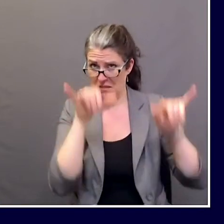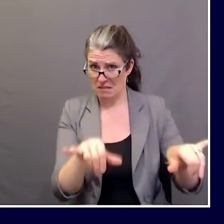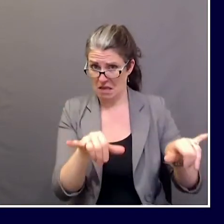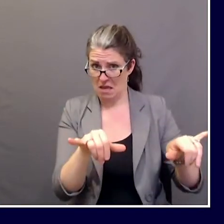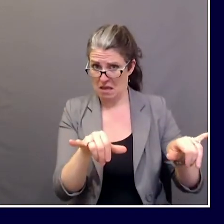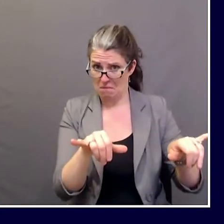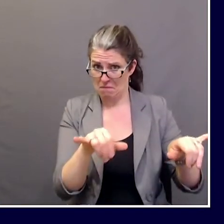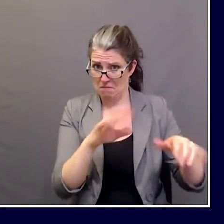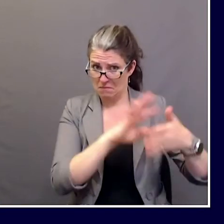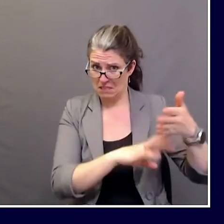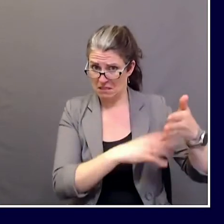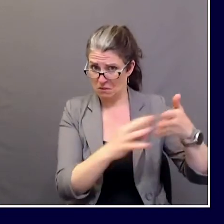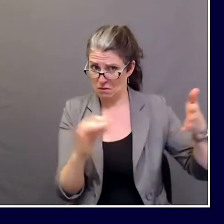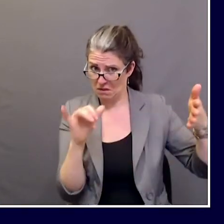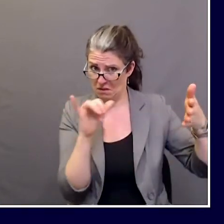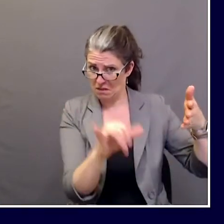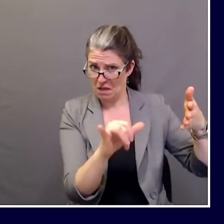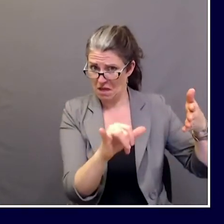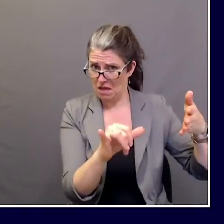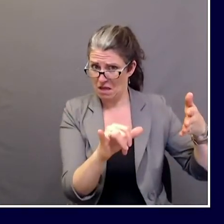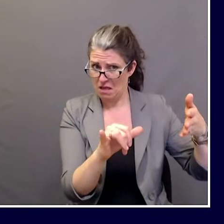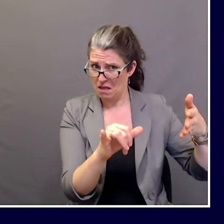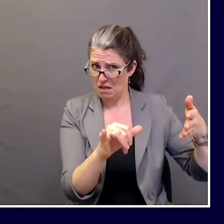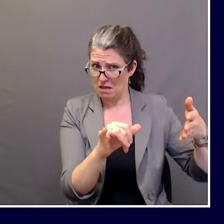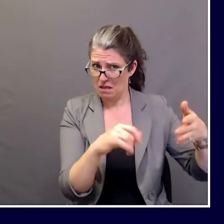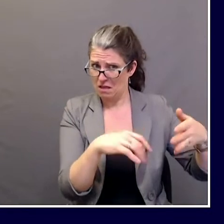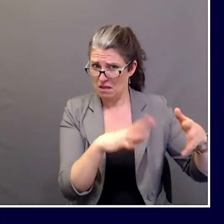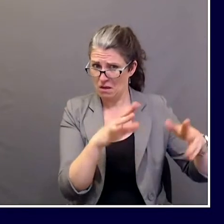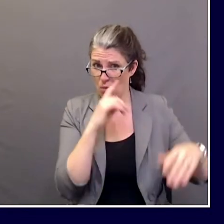had been, or is that still a work in progress at this point?